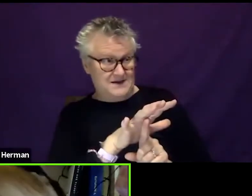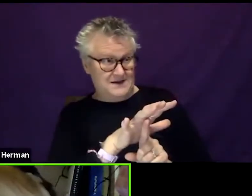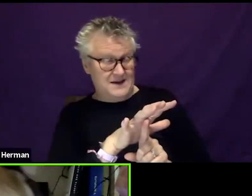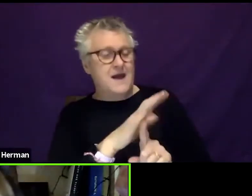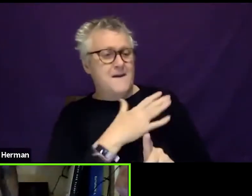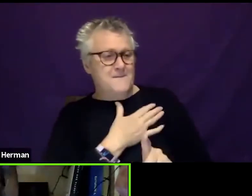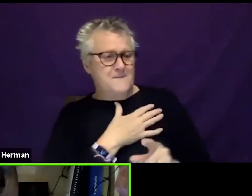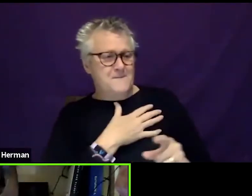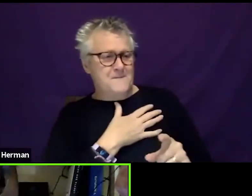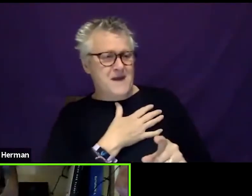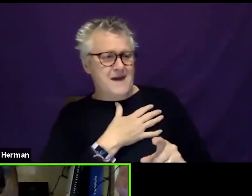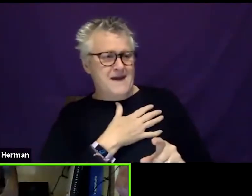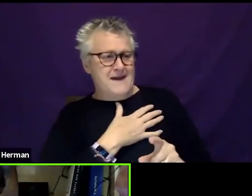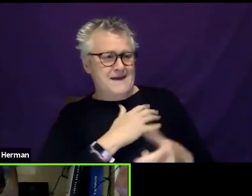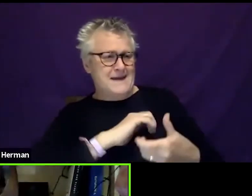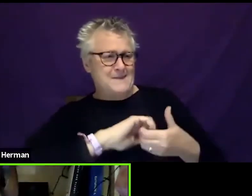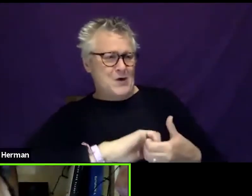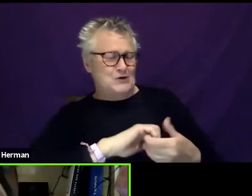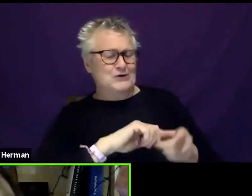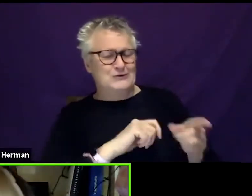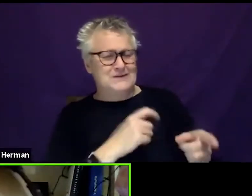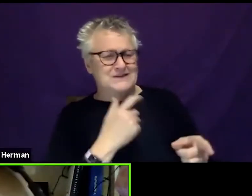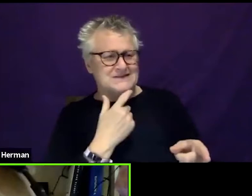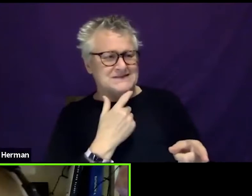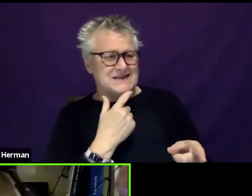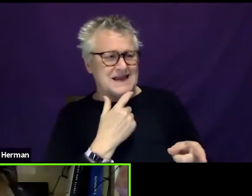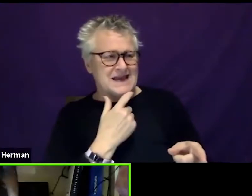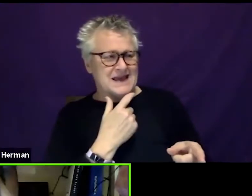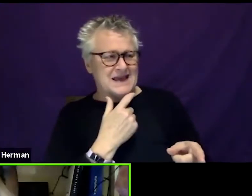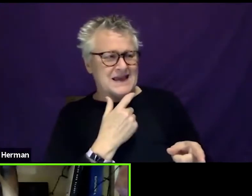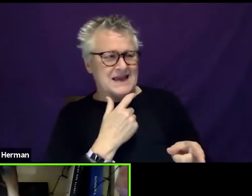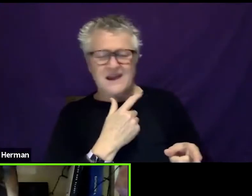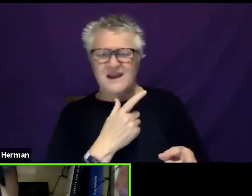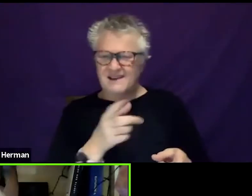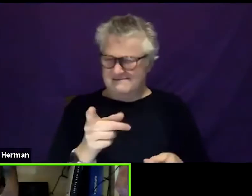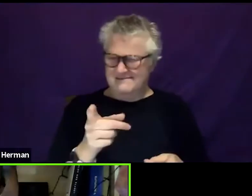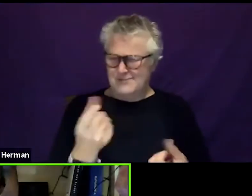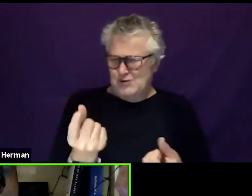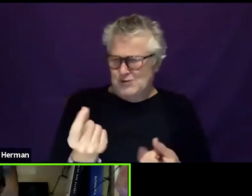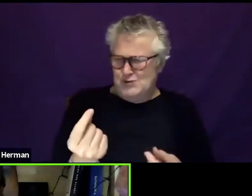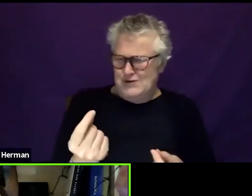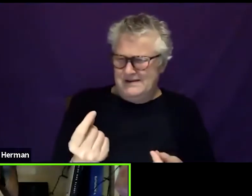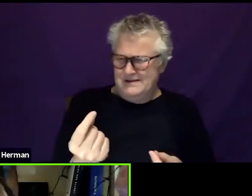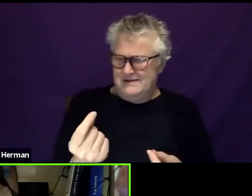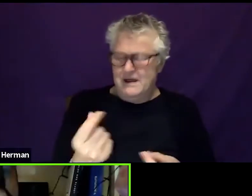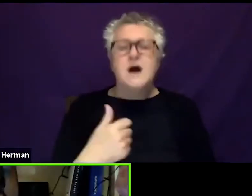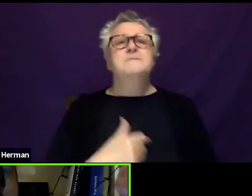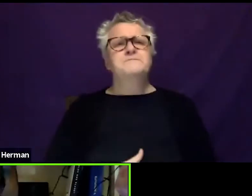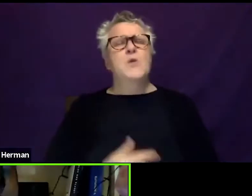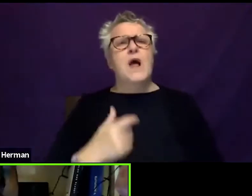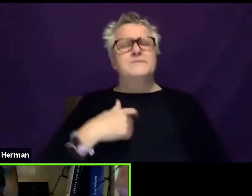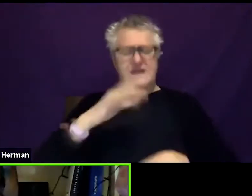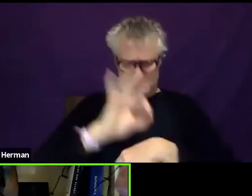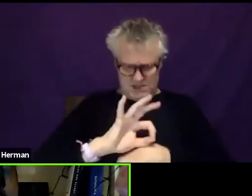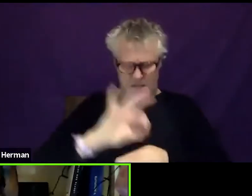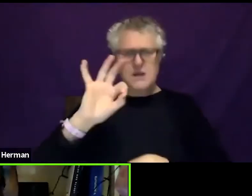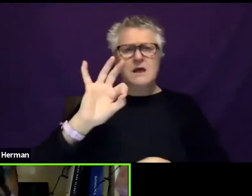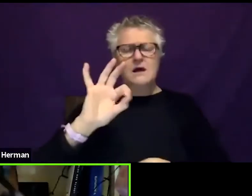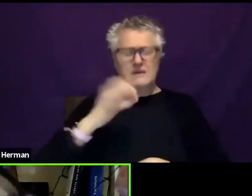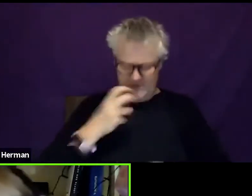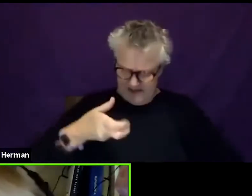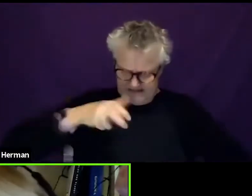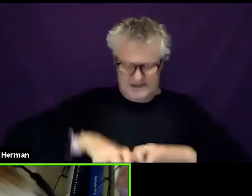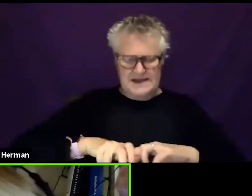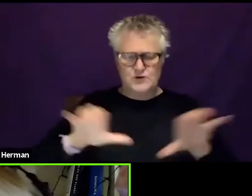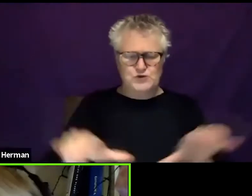job. And then from 6 until 10, I'll do my activism job again. And during my lunch break, I will do